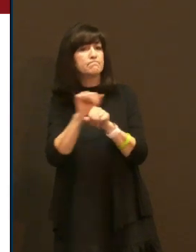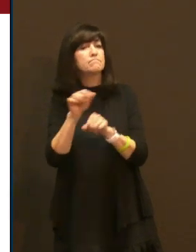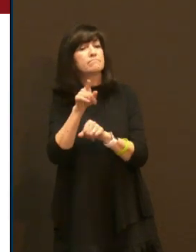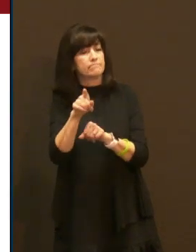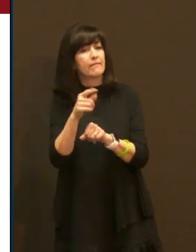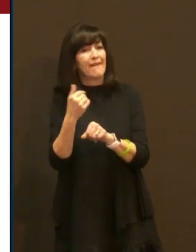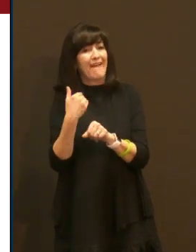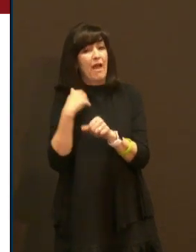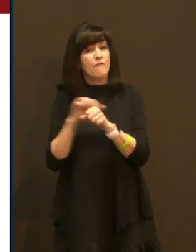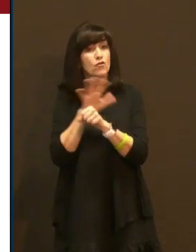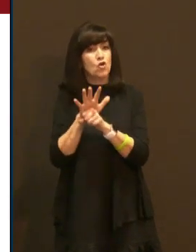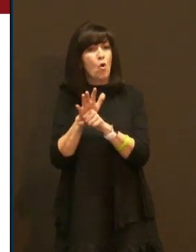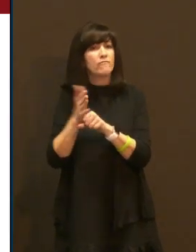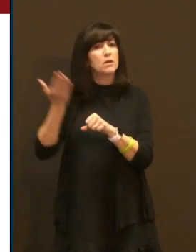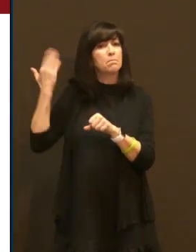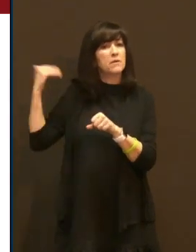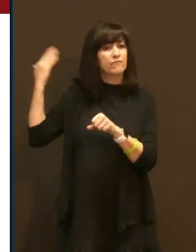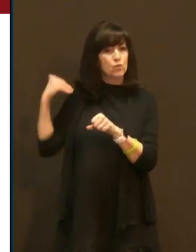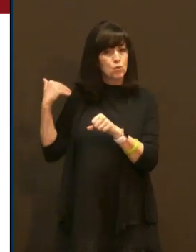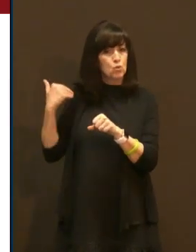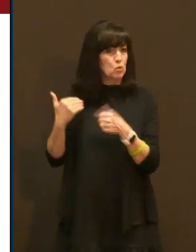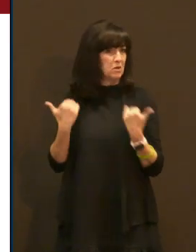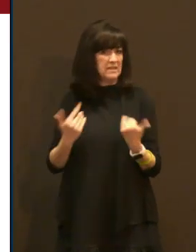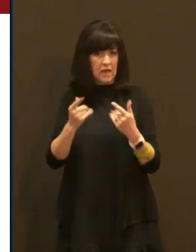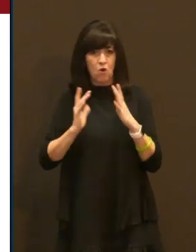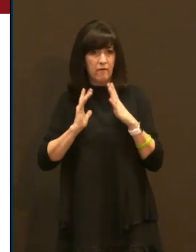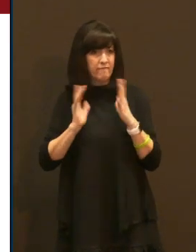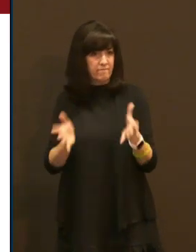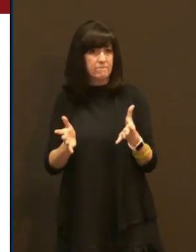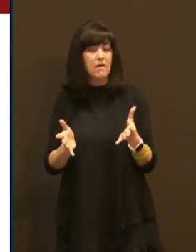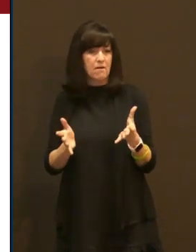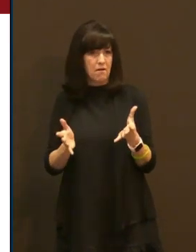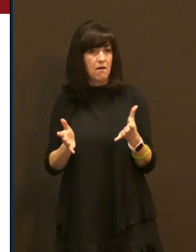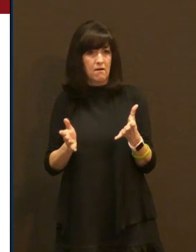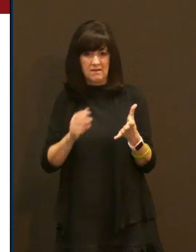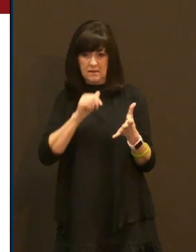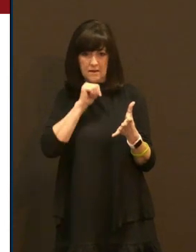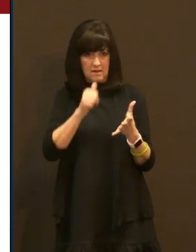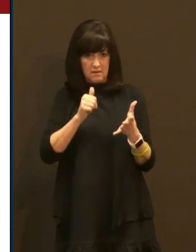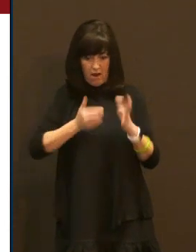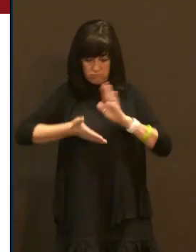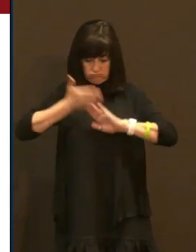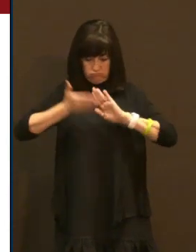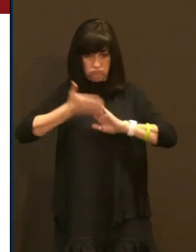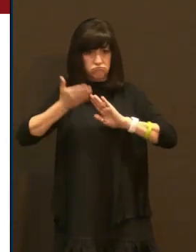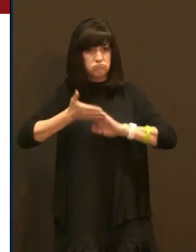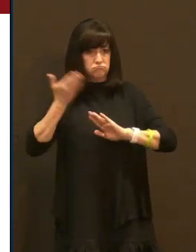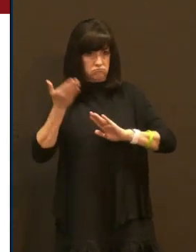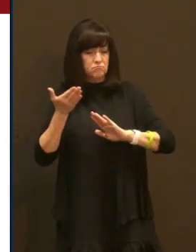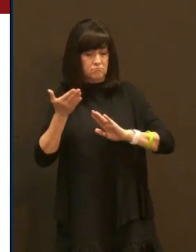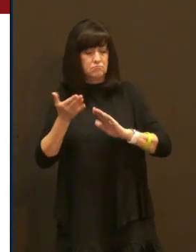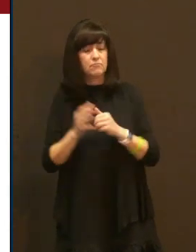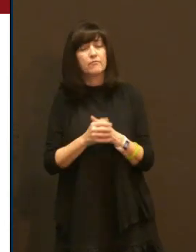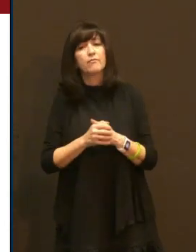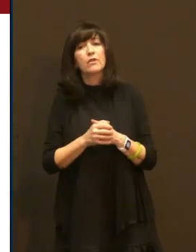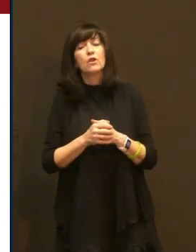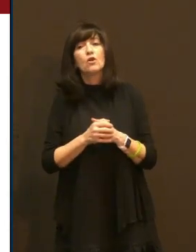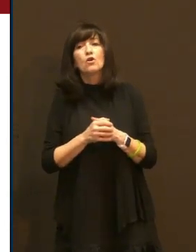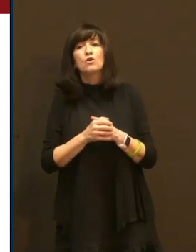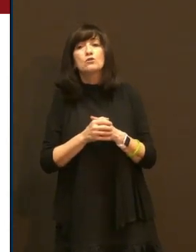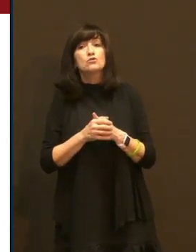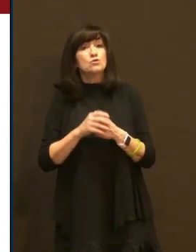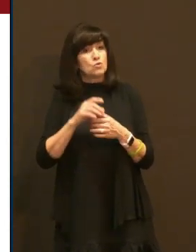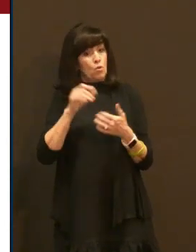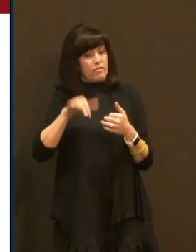and IgG together, so there's that does indicate that there's some risk of current viral shedding. So